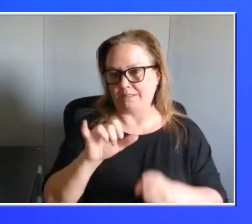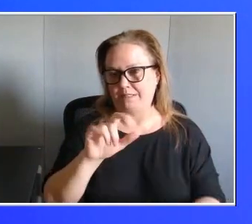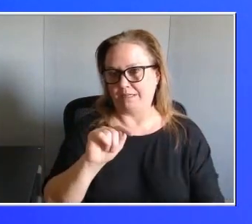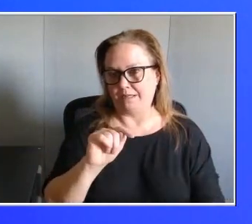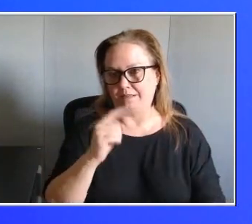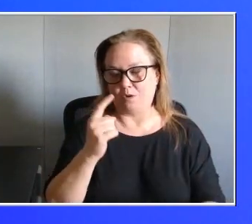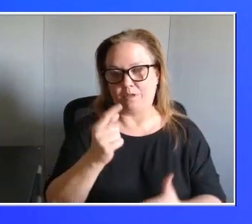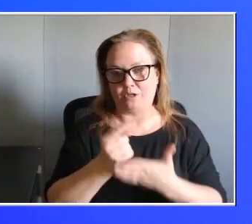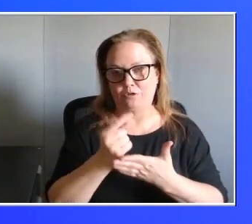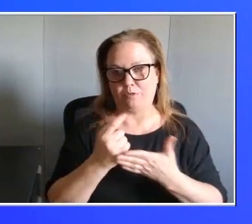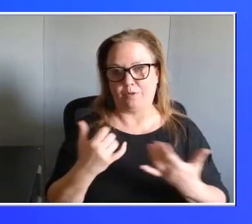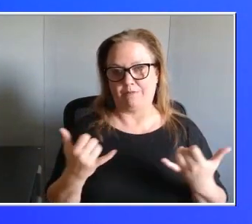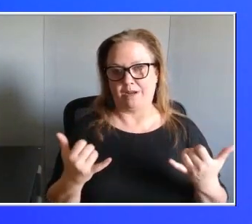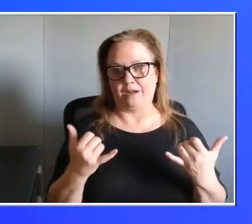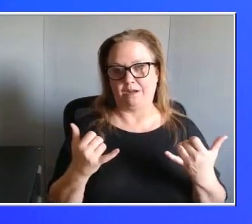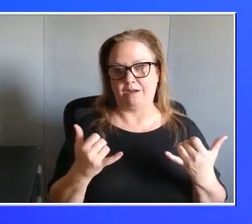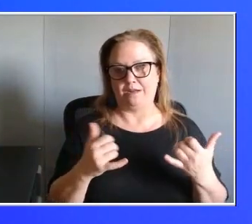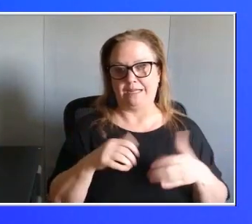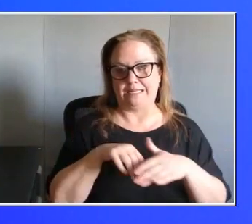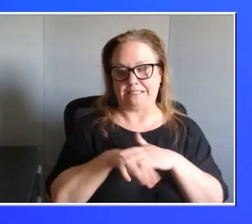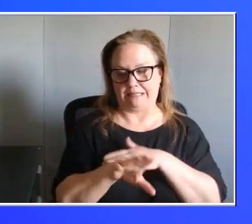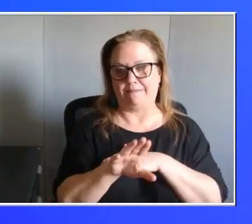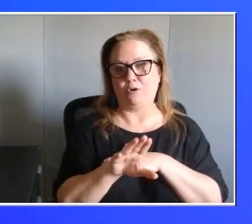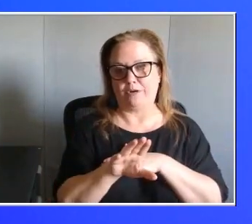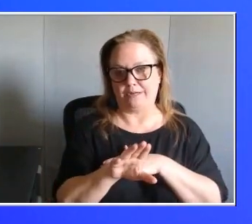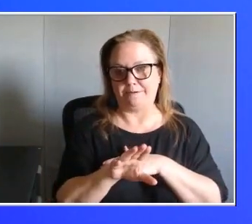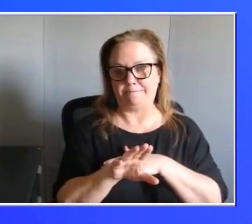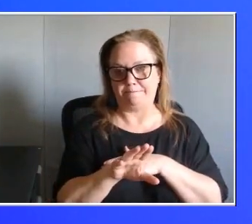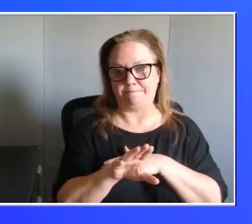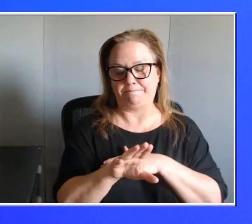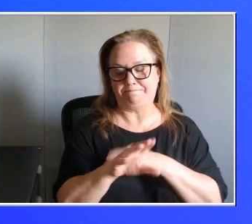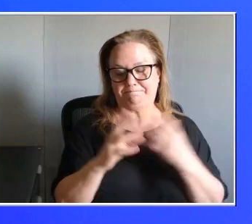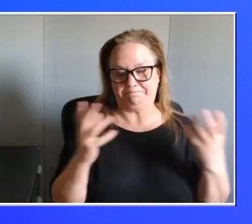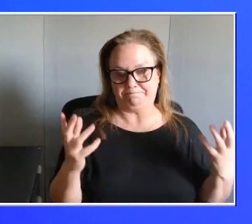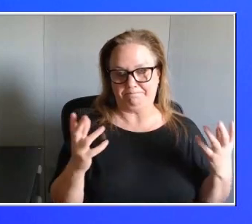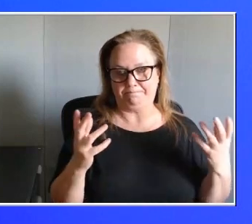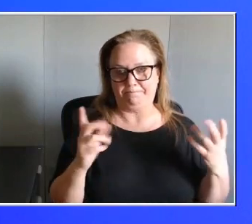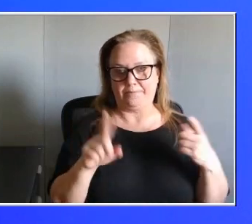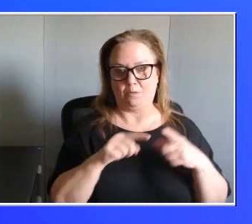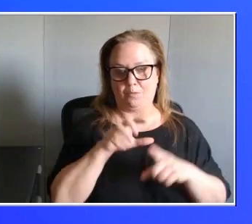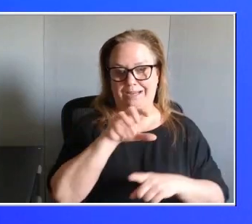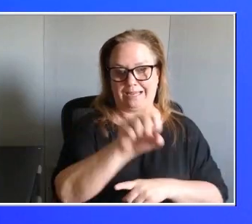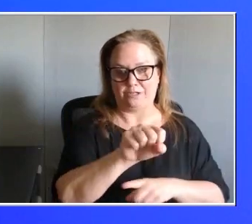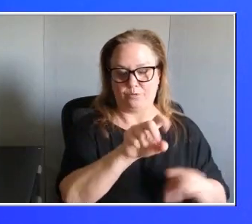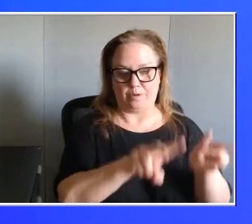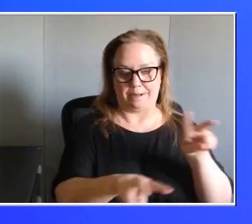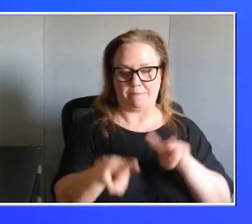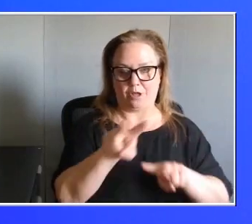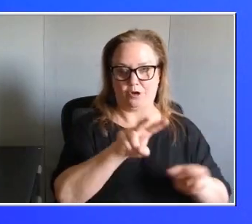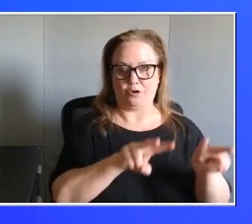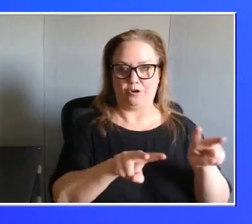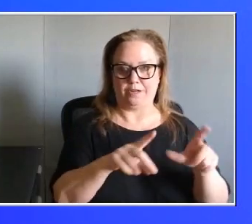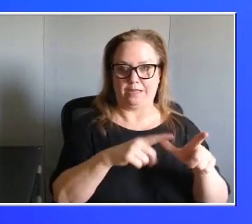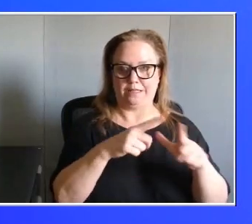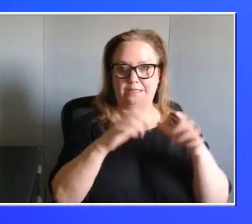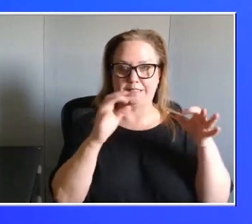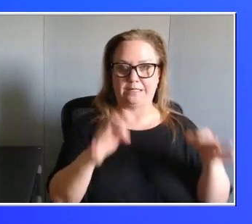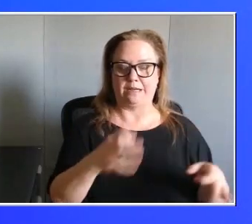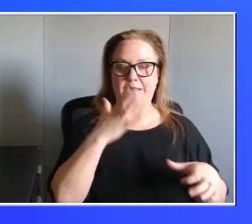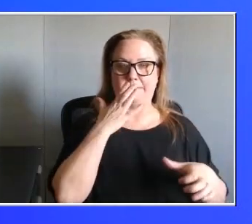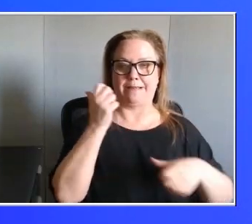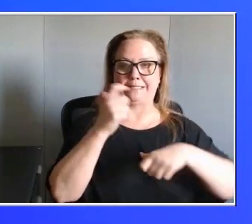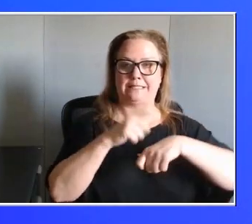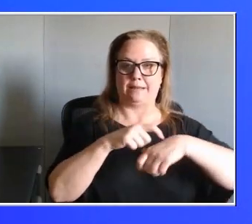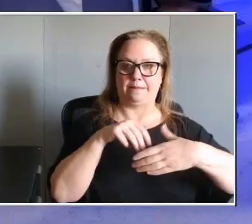treatment we have right now is delivery. And so, when we catch it, we monitor it very carefully and then decide when the best time is